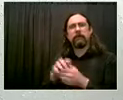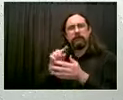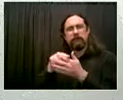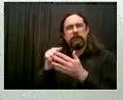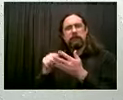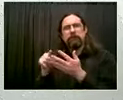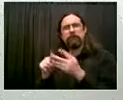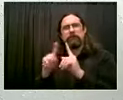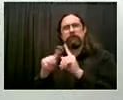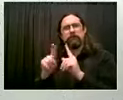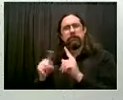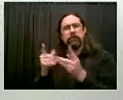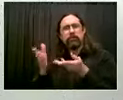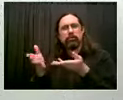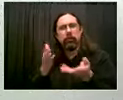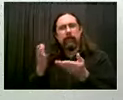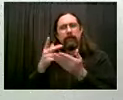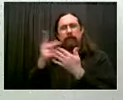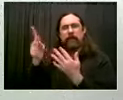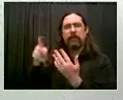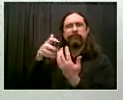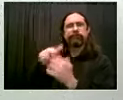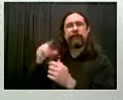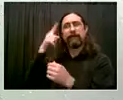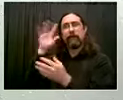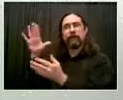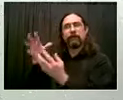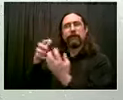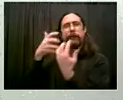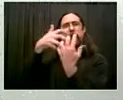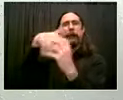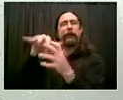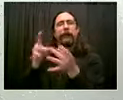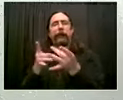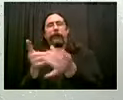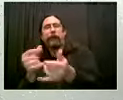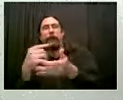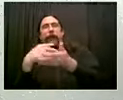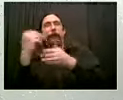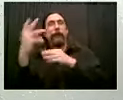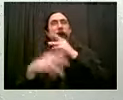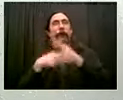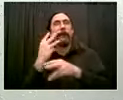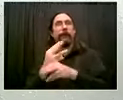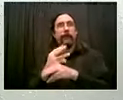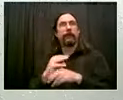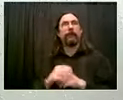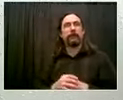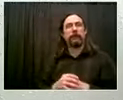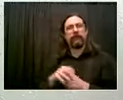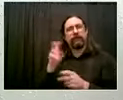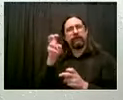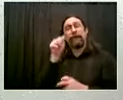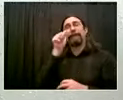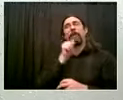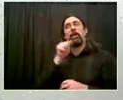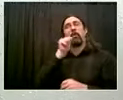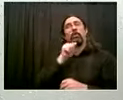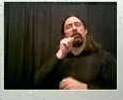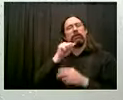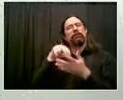The goal of parole is to rehabilitate offenders and guide them back into society while minimizing